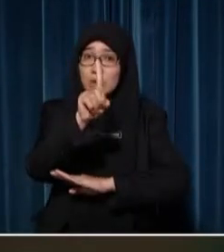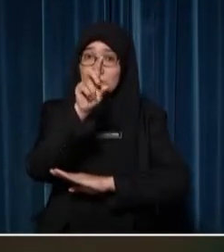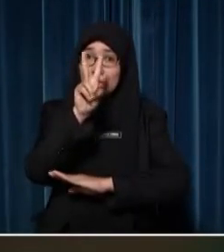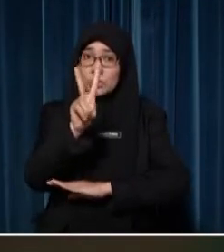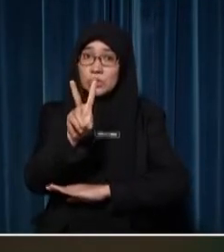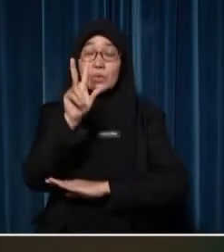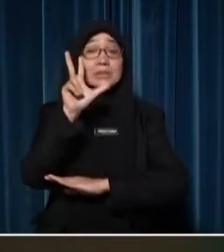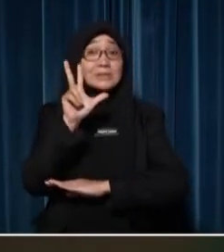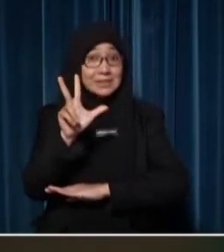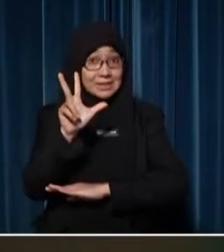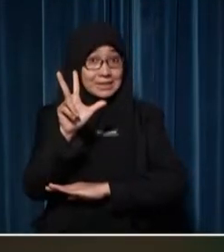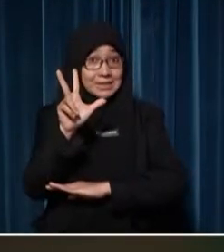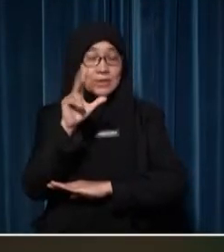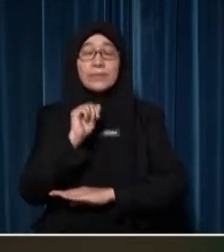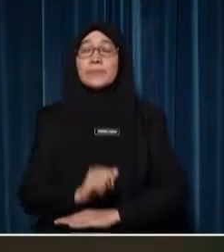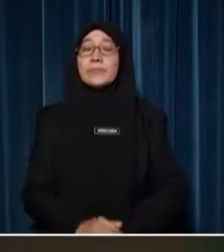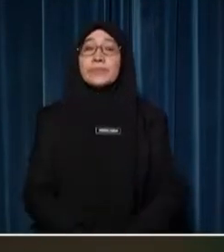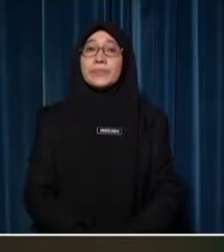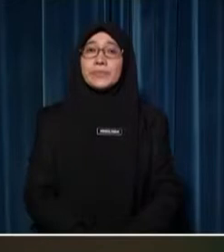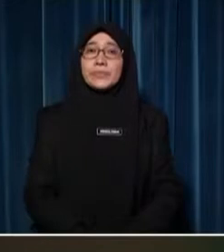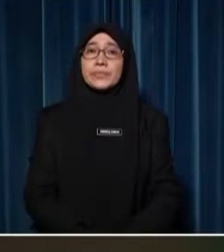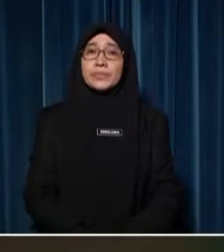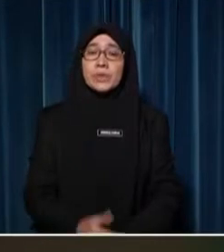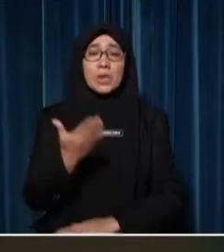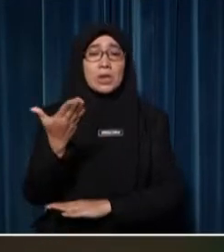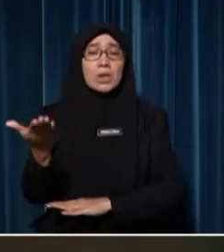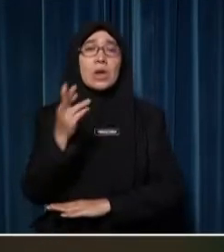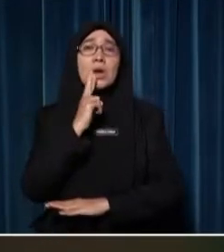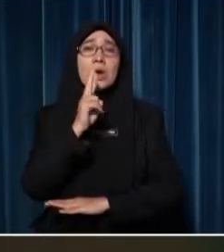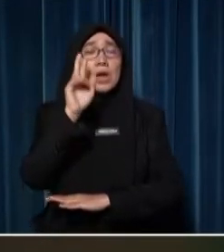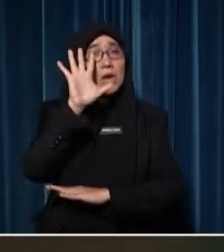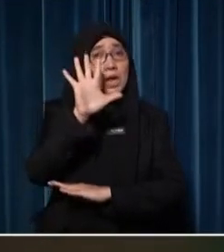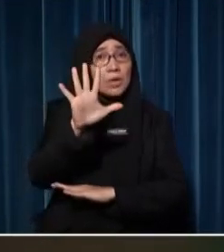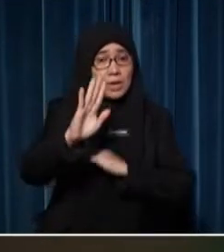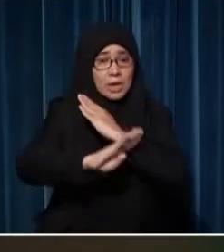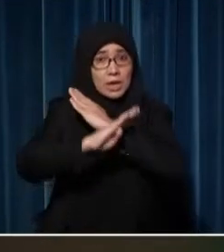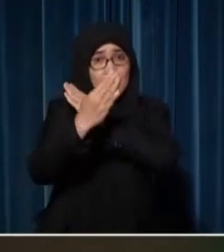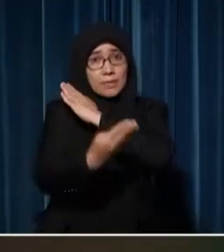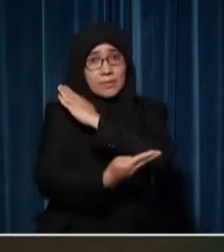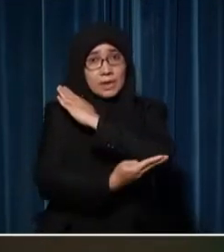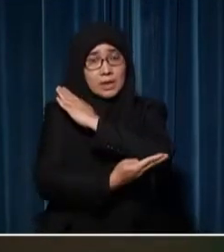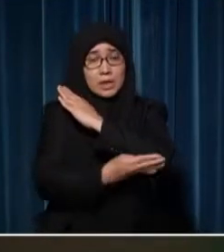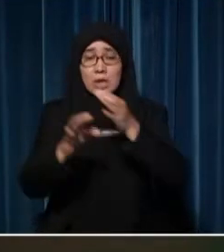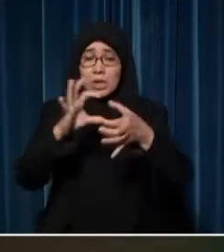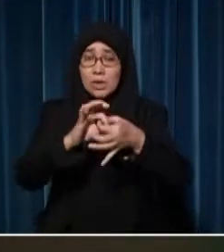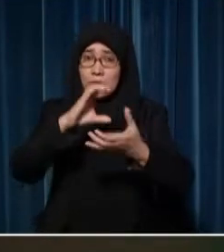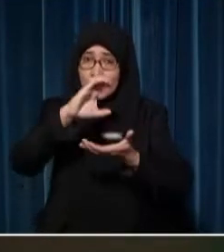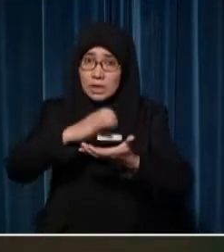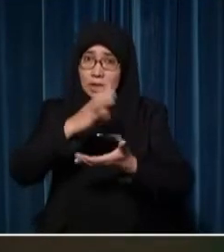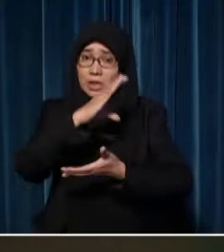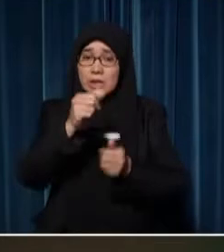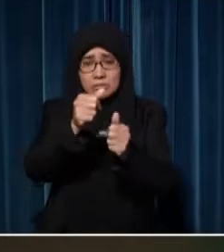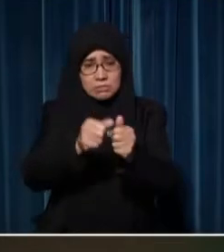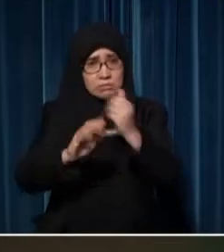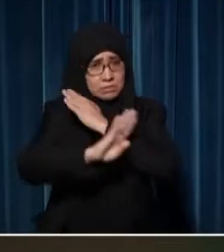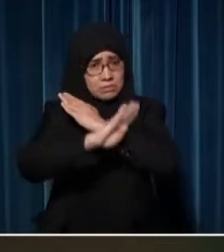2, 3. There are 5 baskets of cereals and each basket